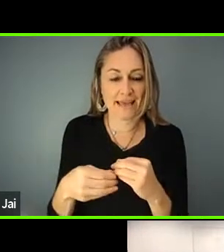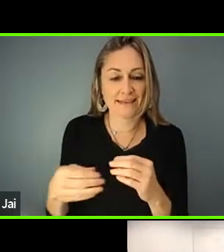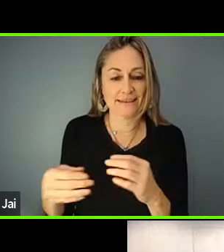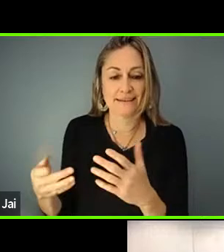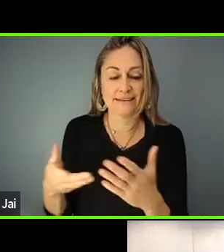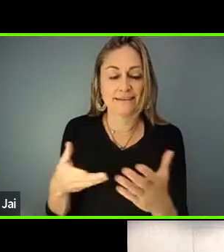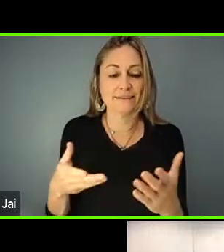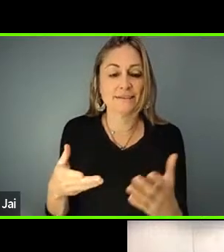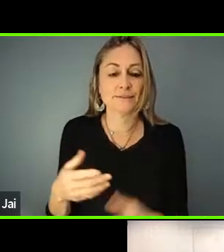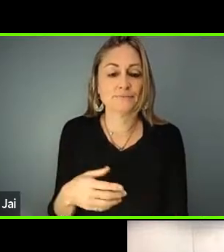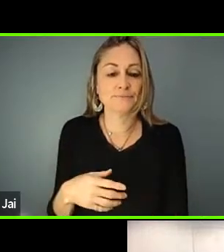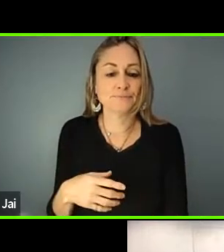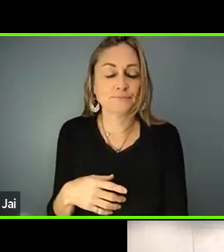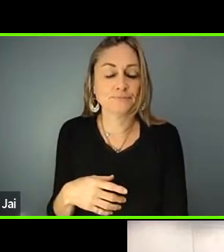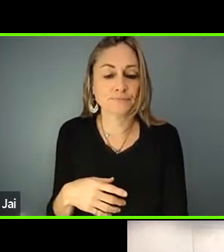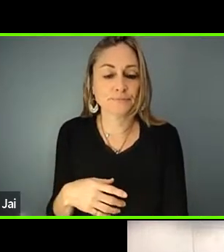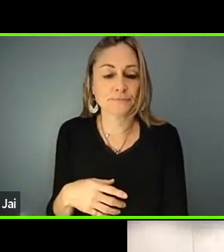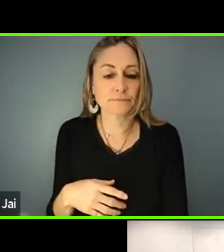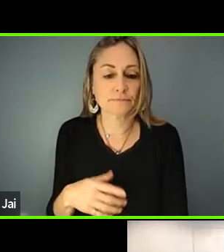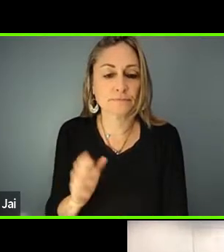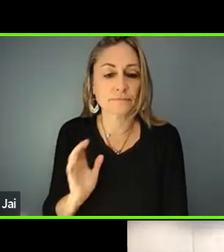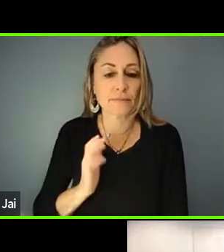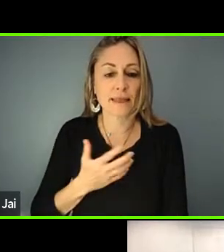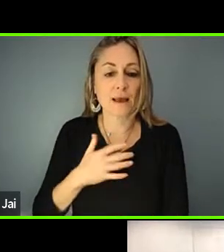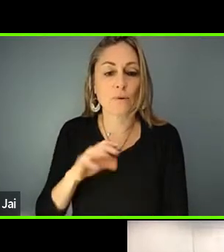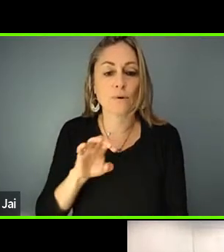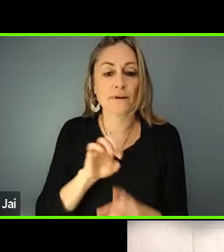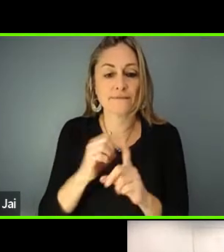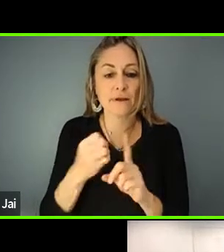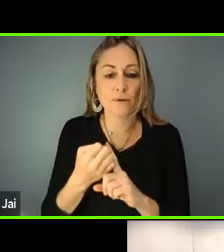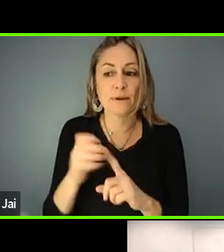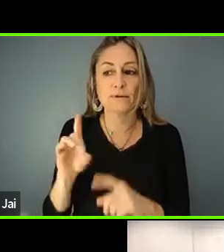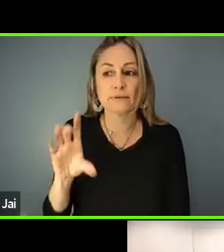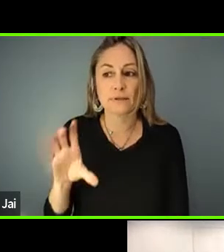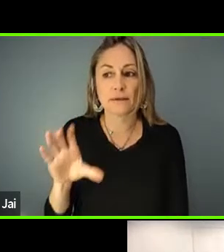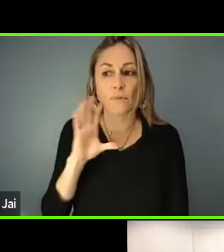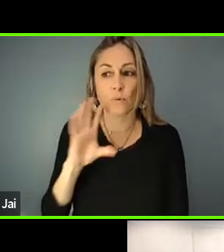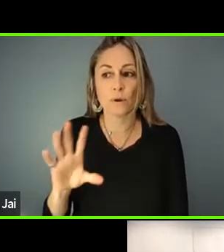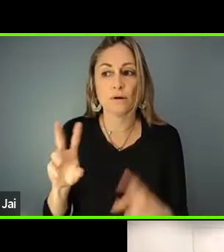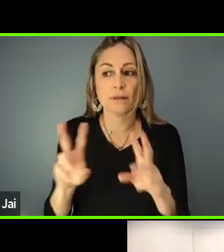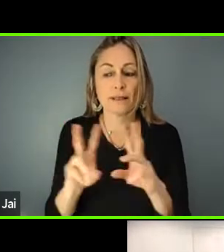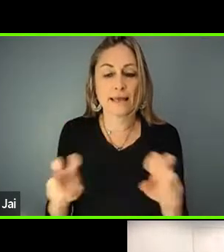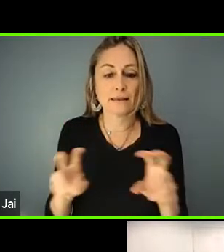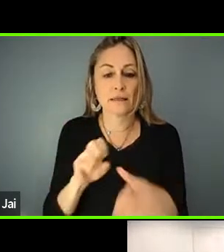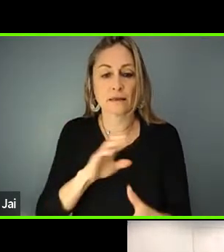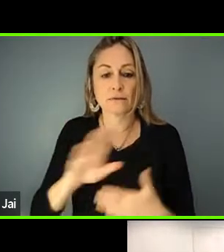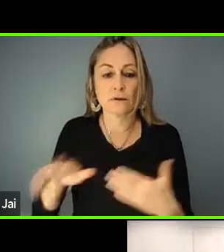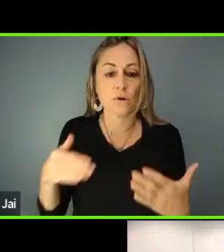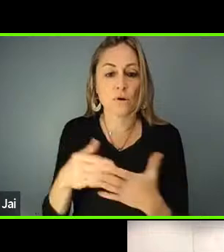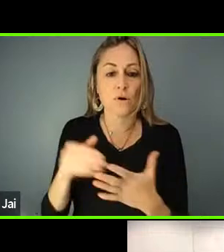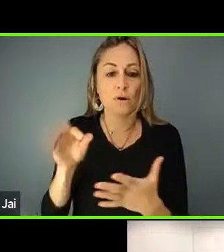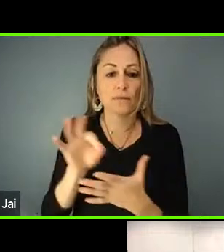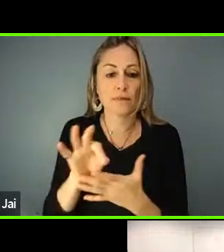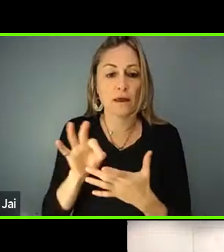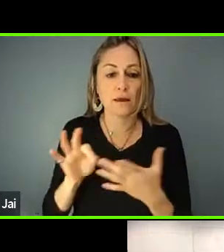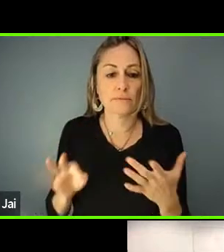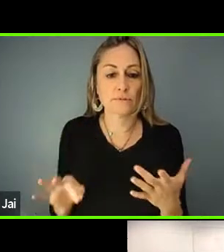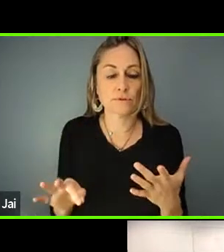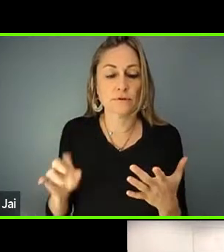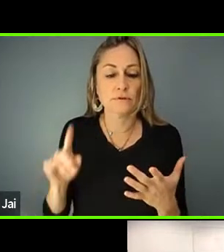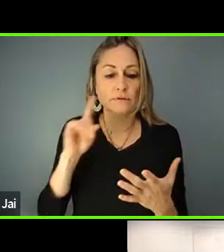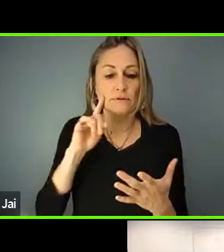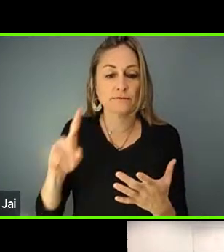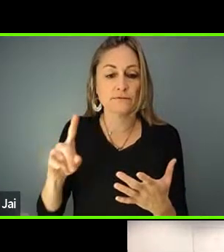to say. Our environmental document will analyze all of the options for a